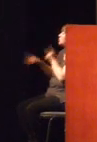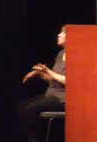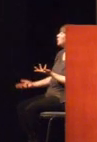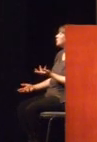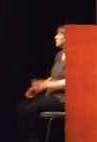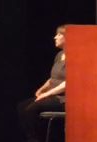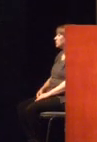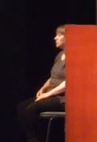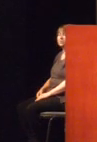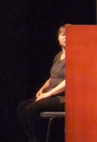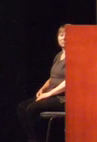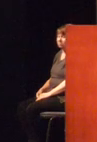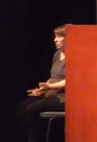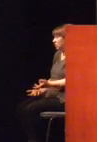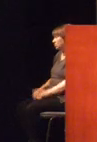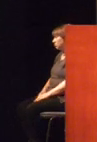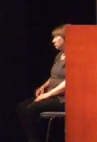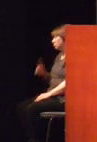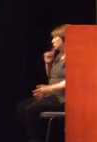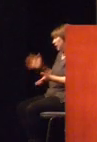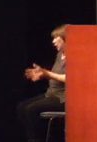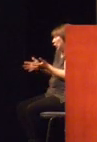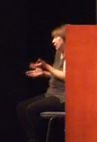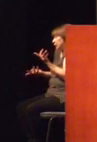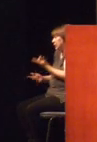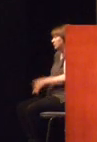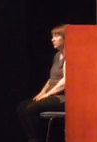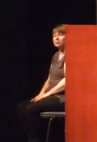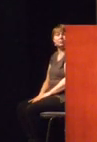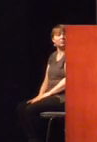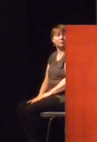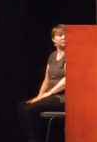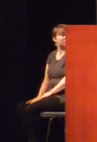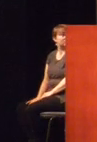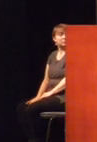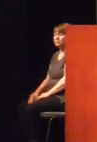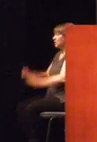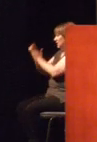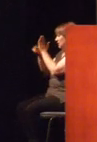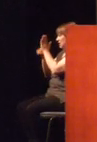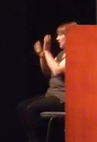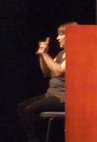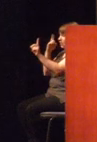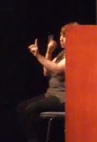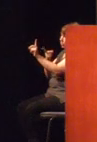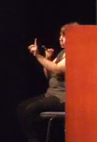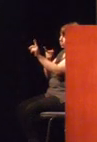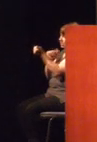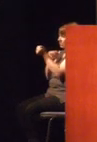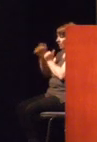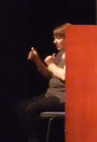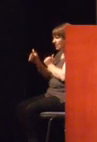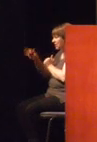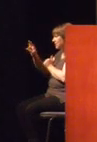that because they're actually fairly encouraging. Now, remember what the state's goal in passing and